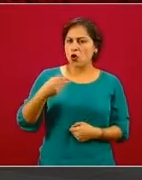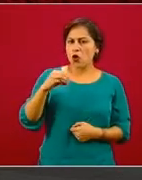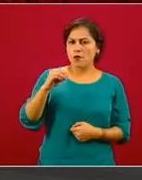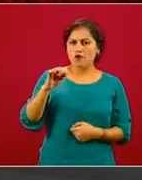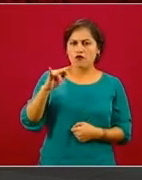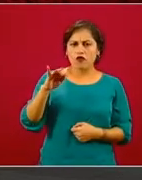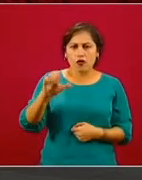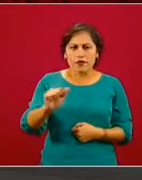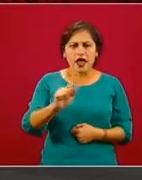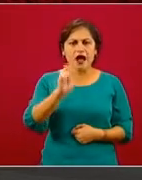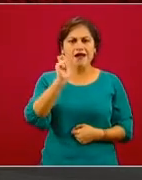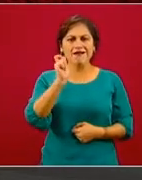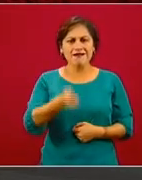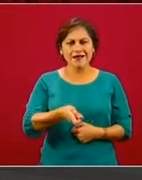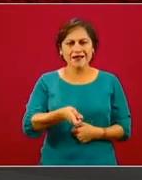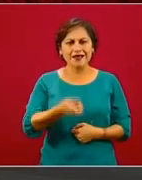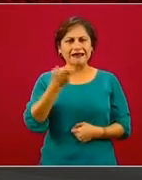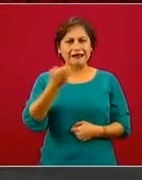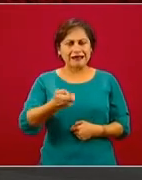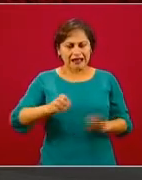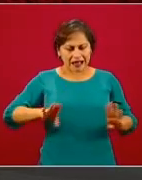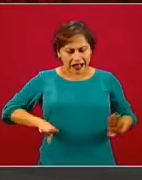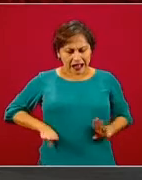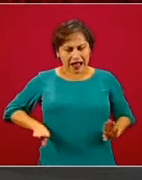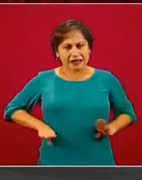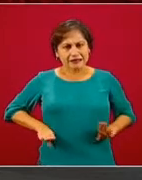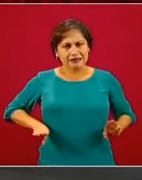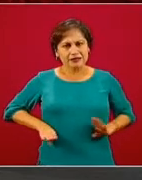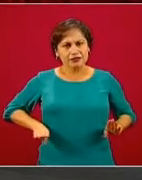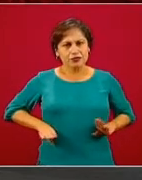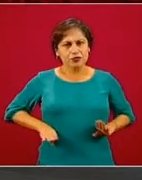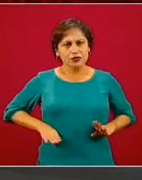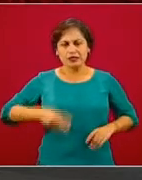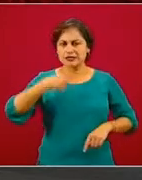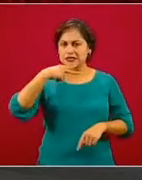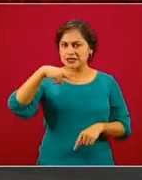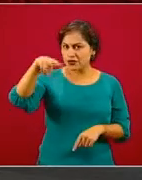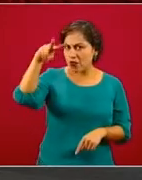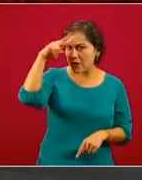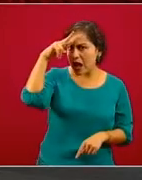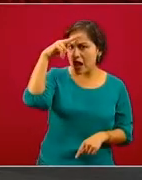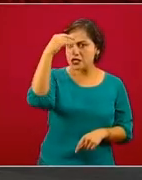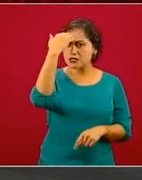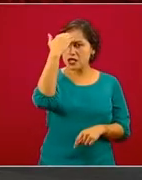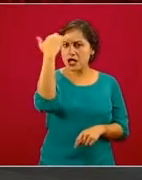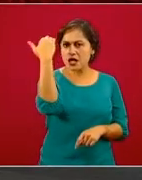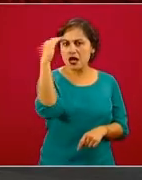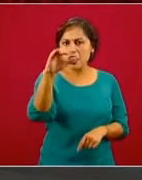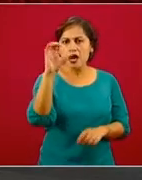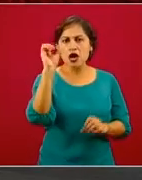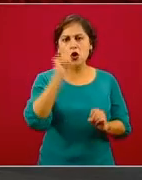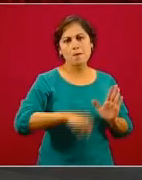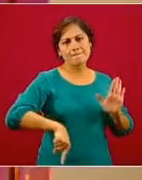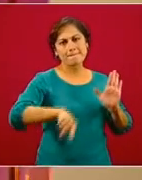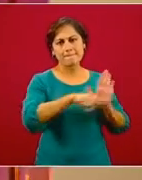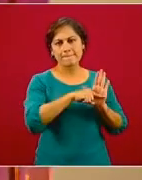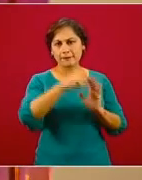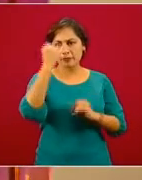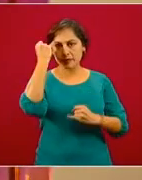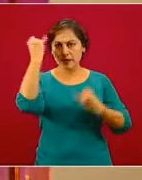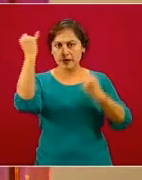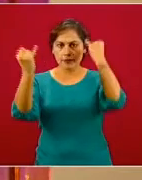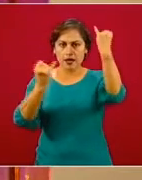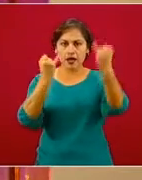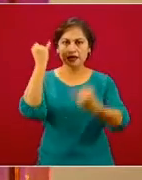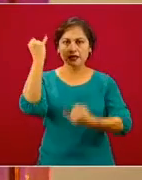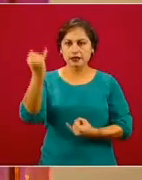These are attitudes that are based on fear, on ignorance, and a lack of knowledge, as well as